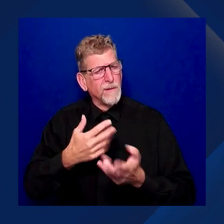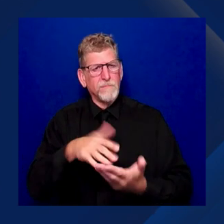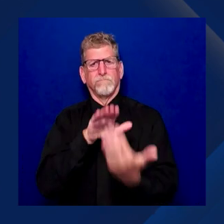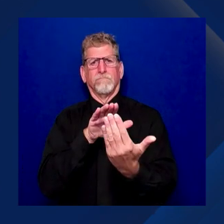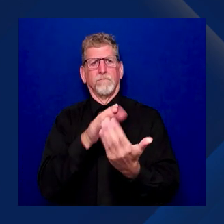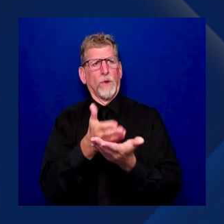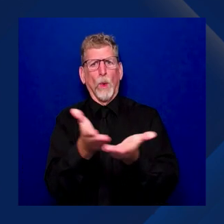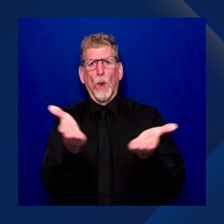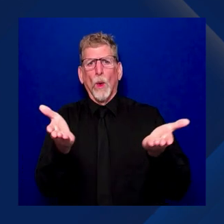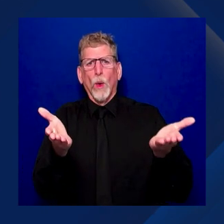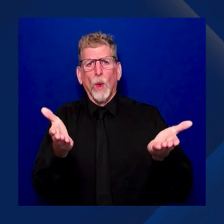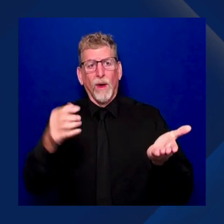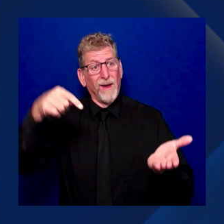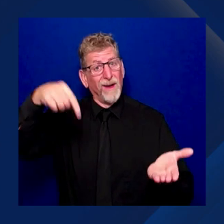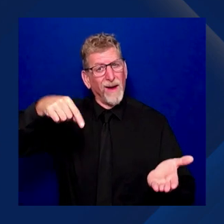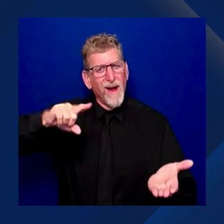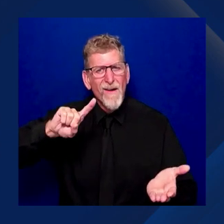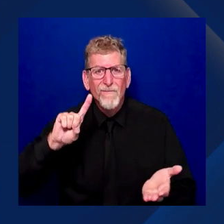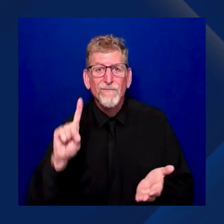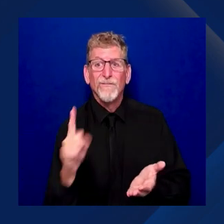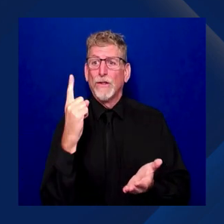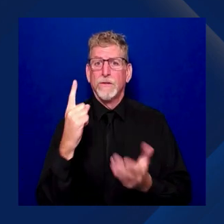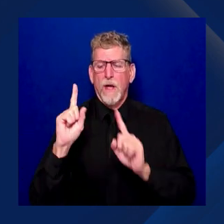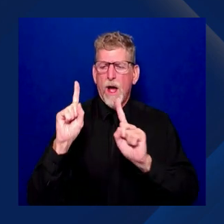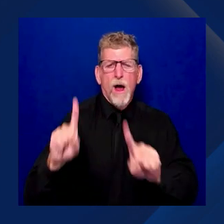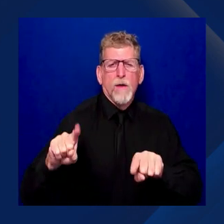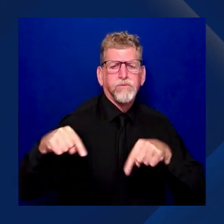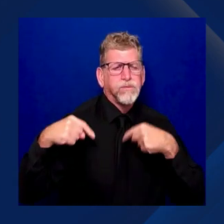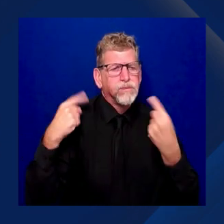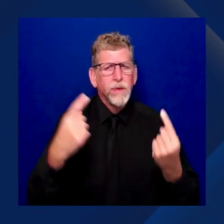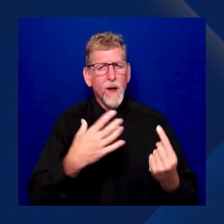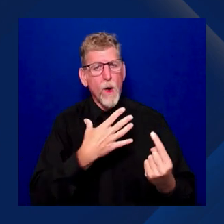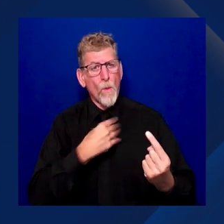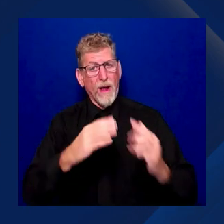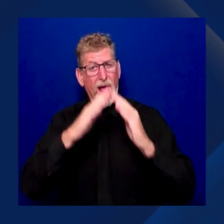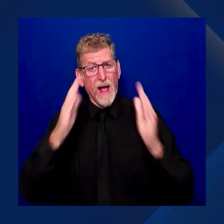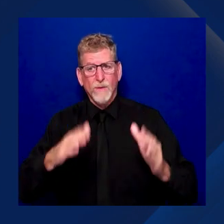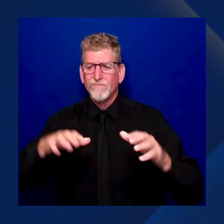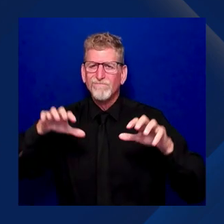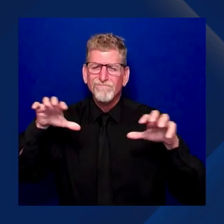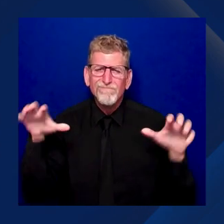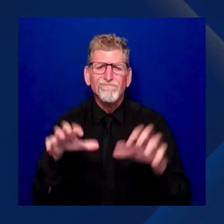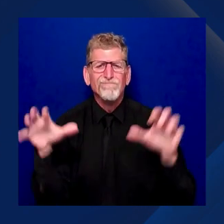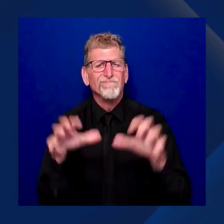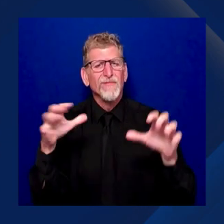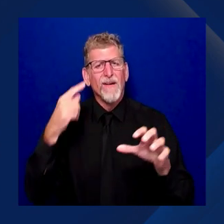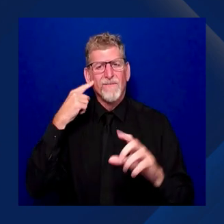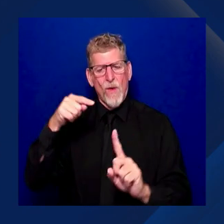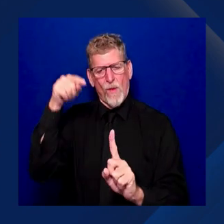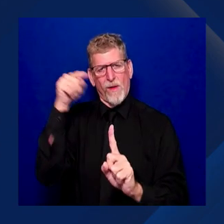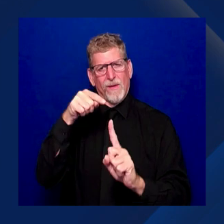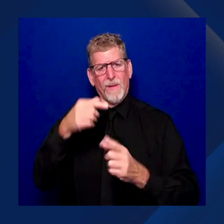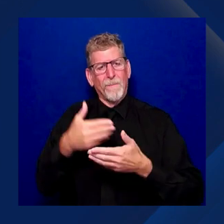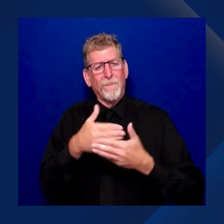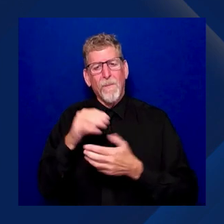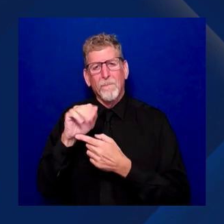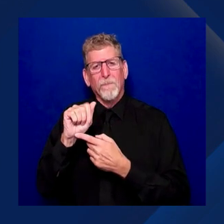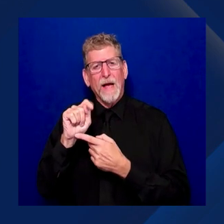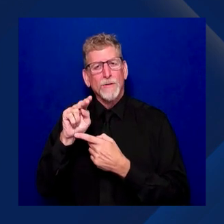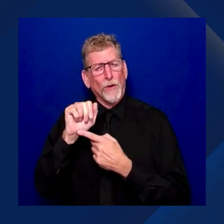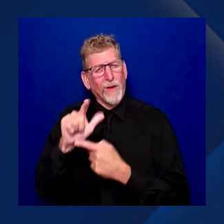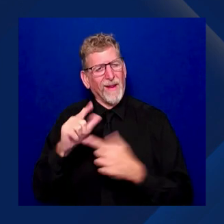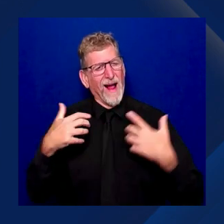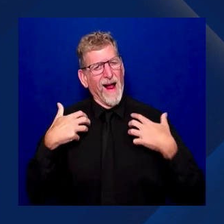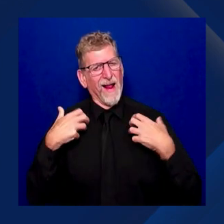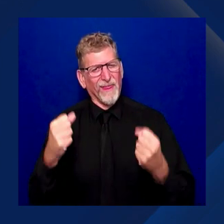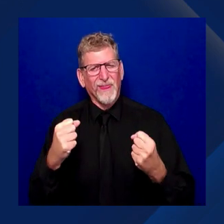ever White House Day of Action on Maternal Health. And I want to thank everyone gathered today, the members